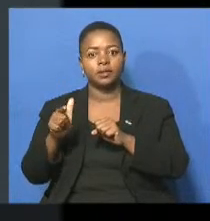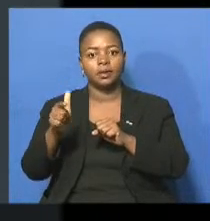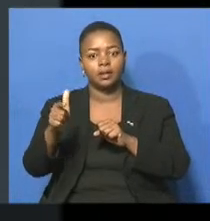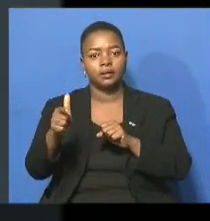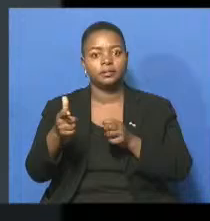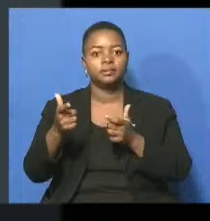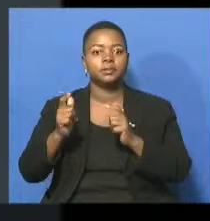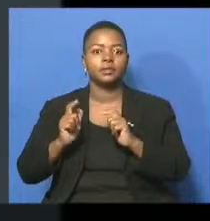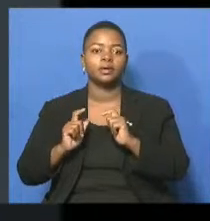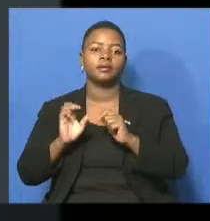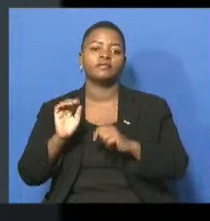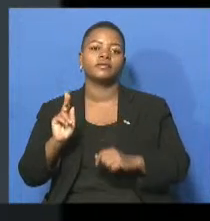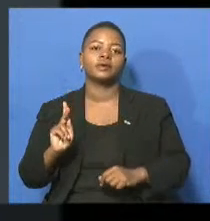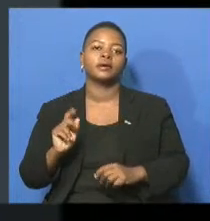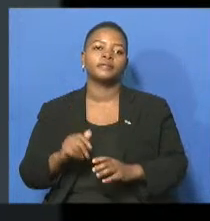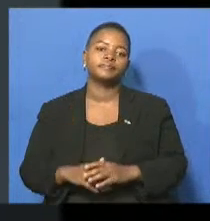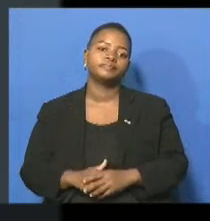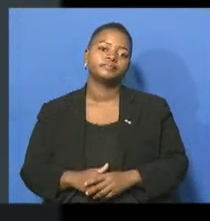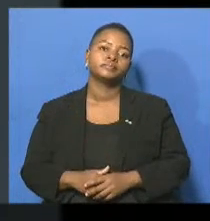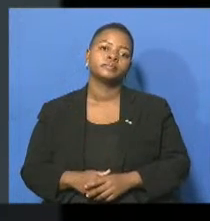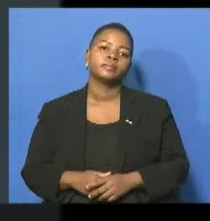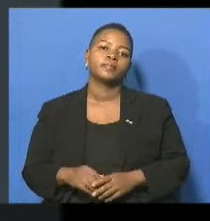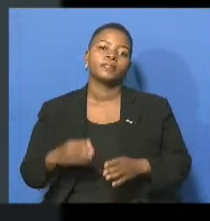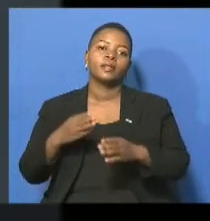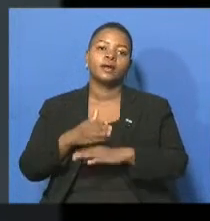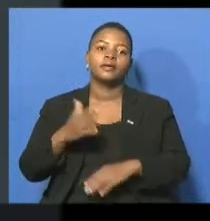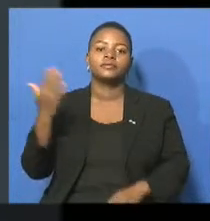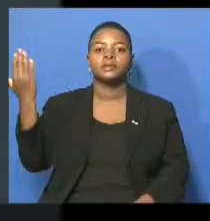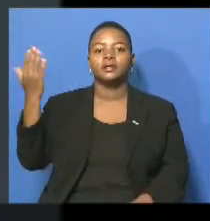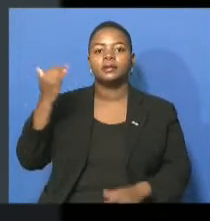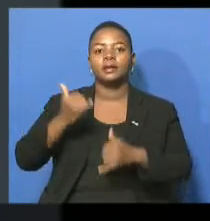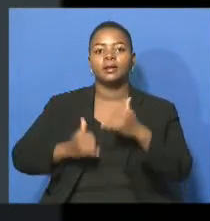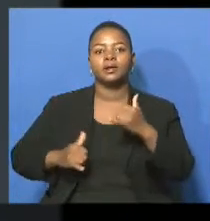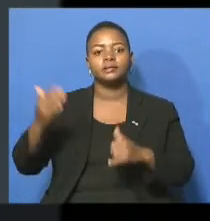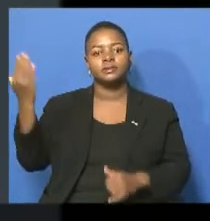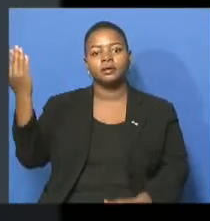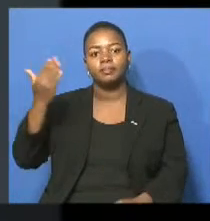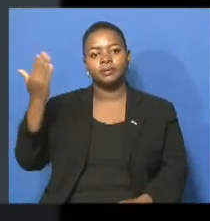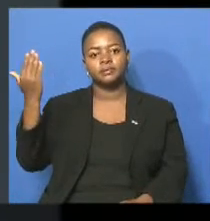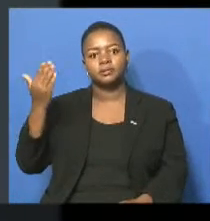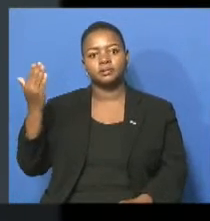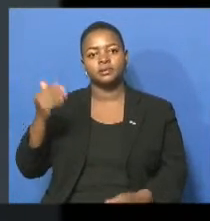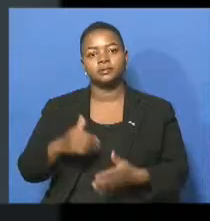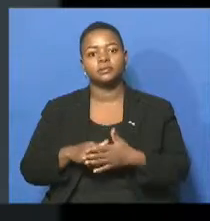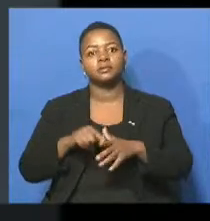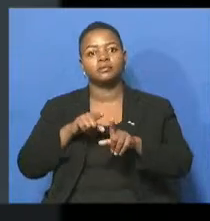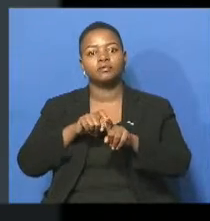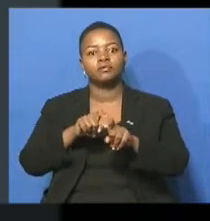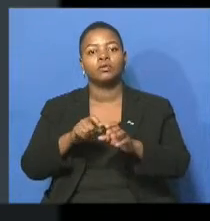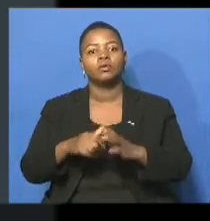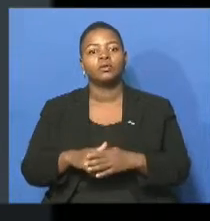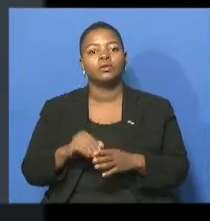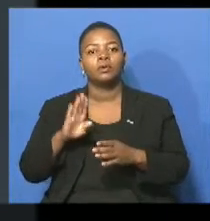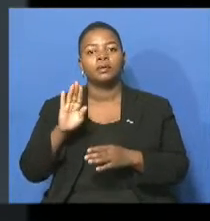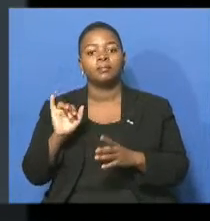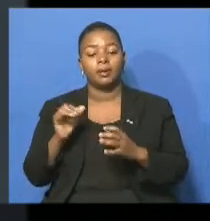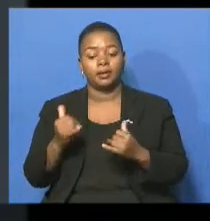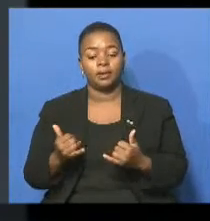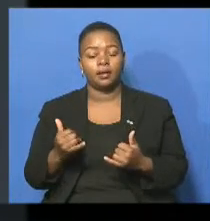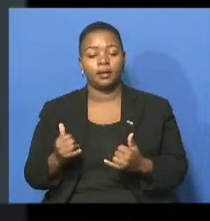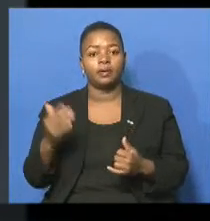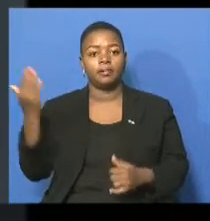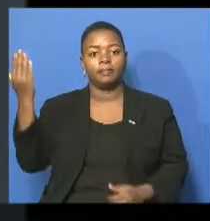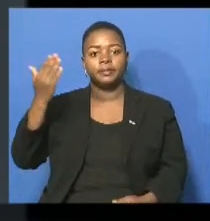di tsenya morago ga the presentation ya bohelo e tabong e latela e tsenang